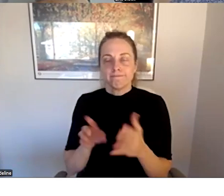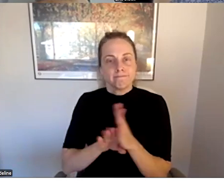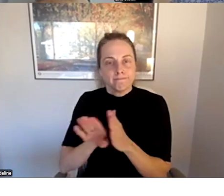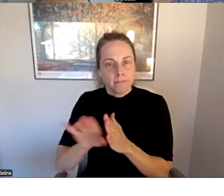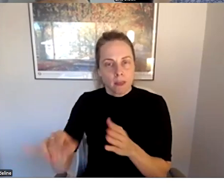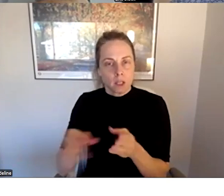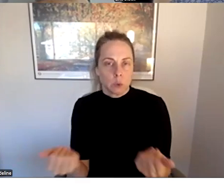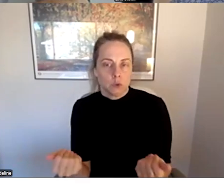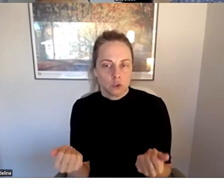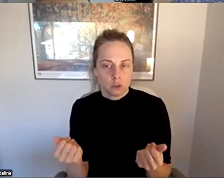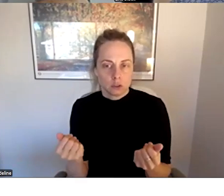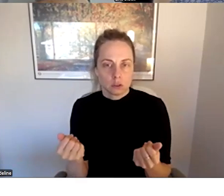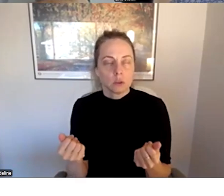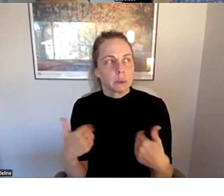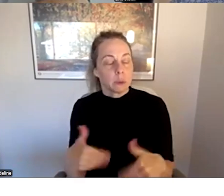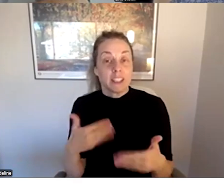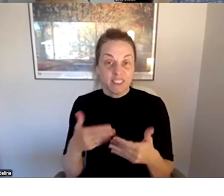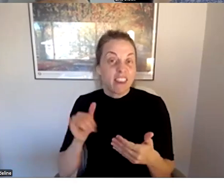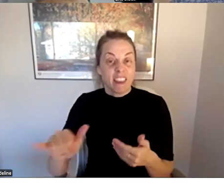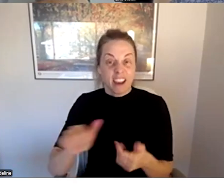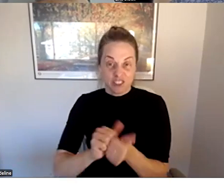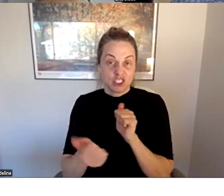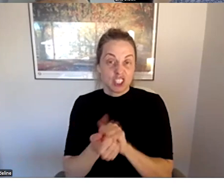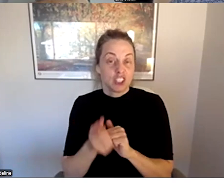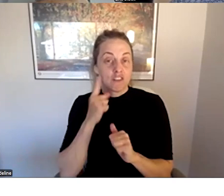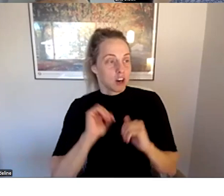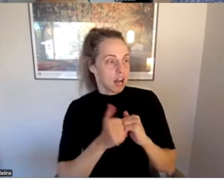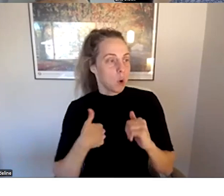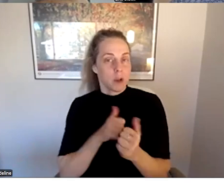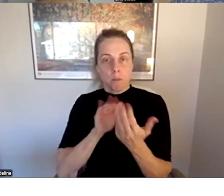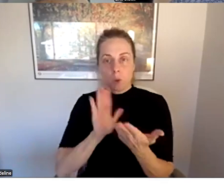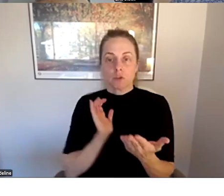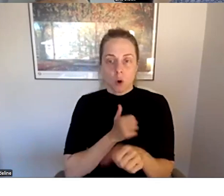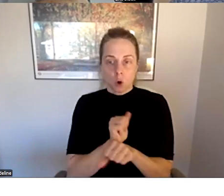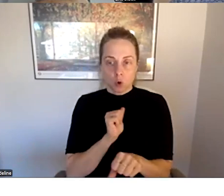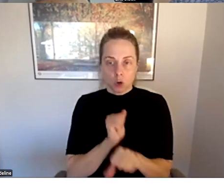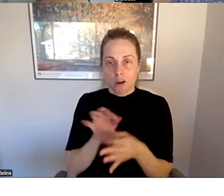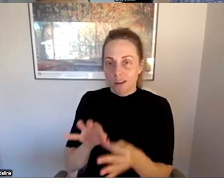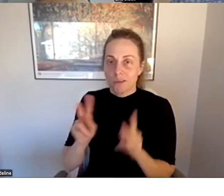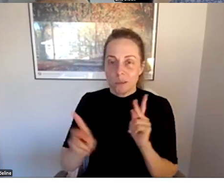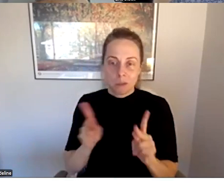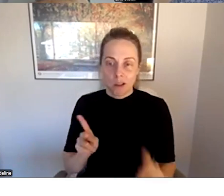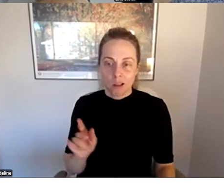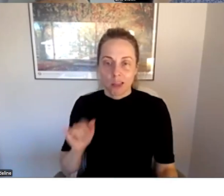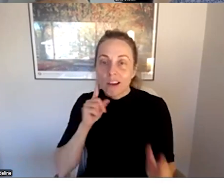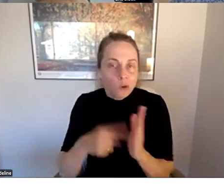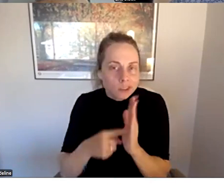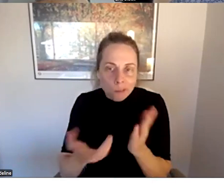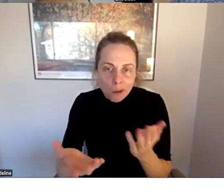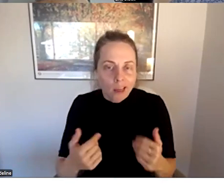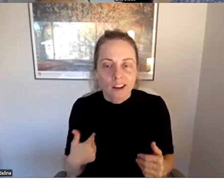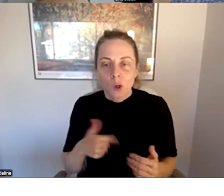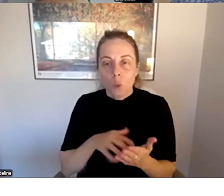And even that was a change for the way that we approach our work in the people space, was to, like, you know, some of the things that we've learned